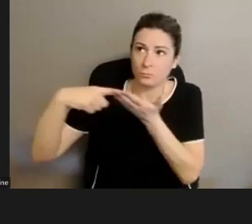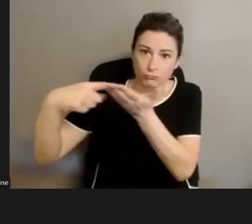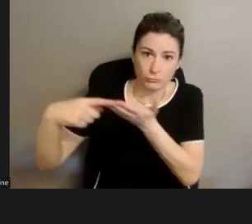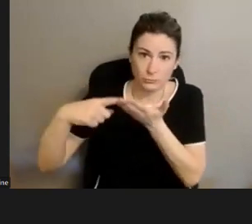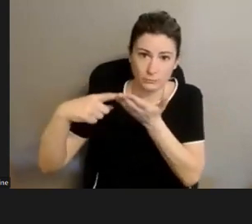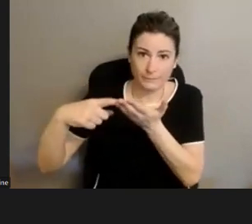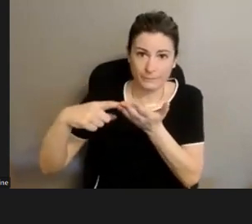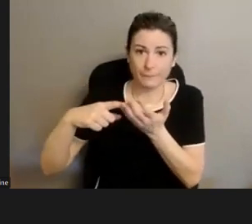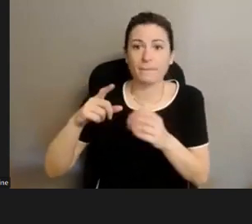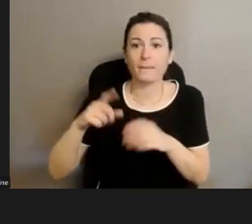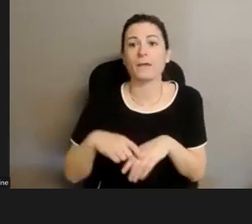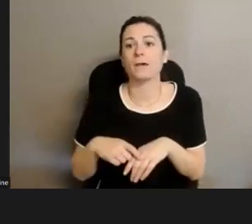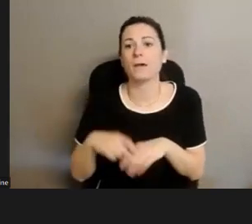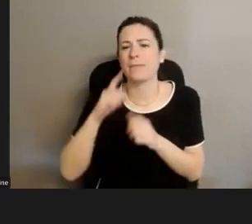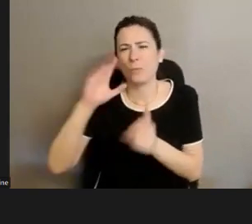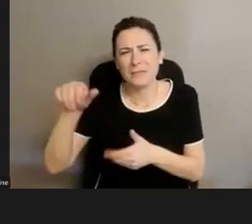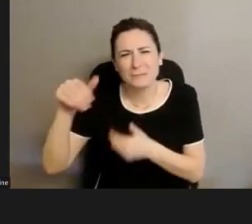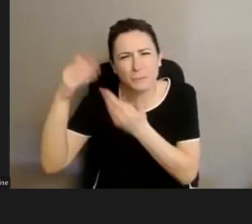committee,